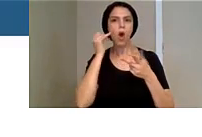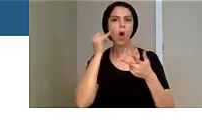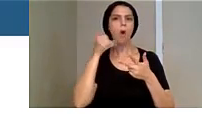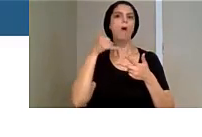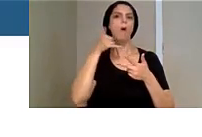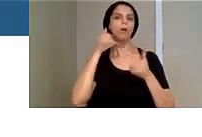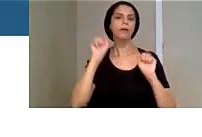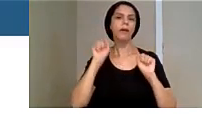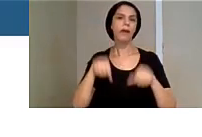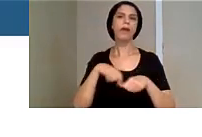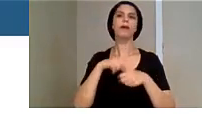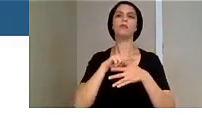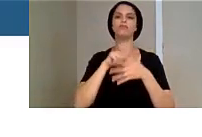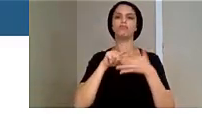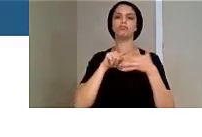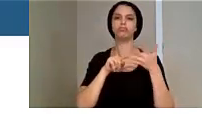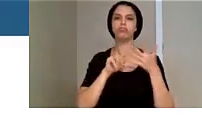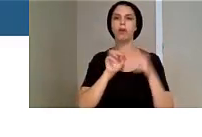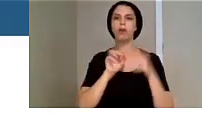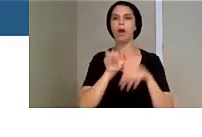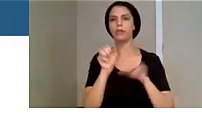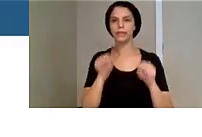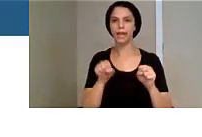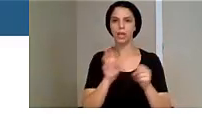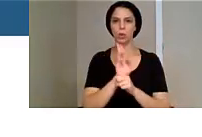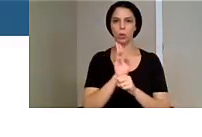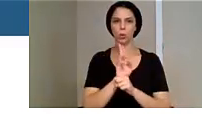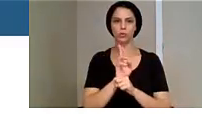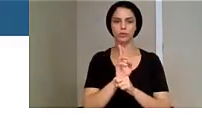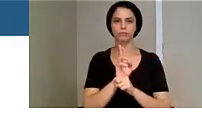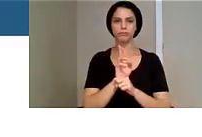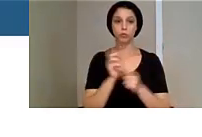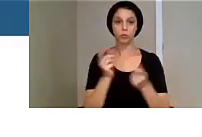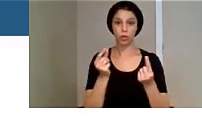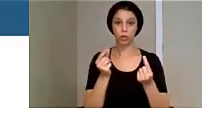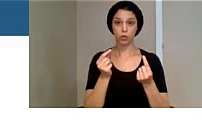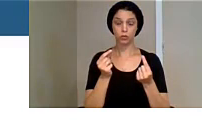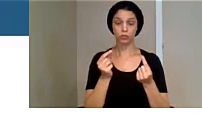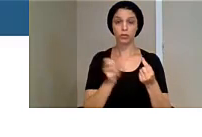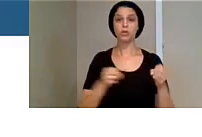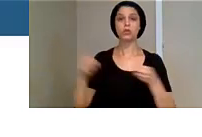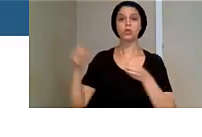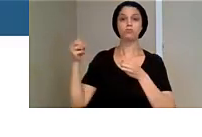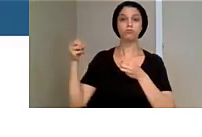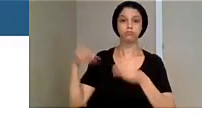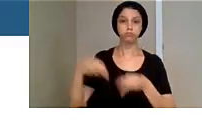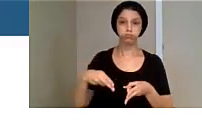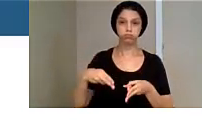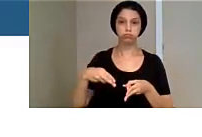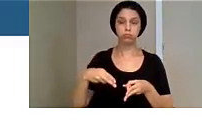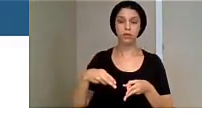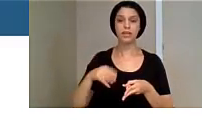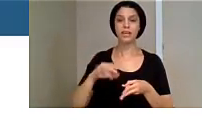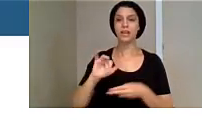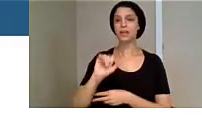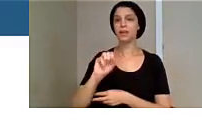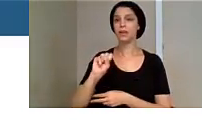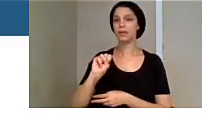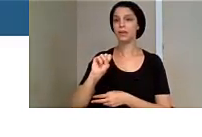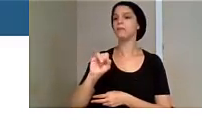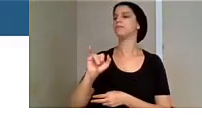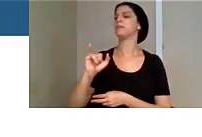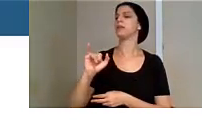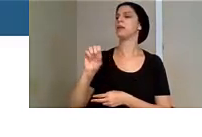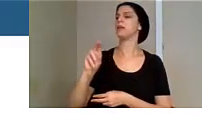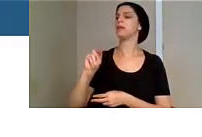mobile device if that's what you have instead. So you would install that Canvas student app, and then you're going to log into the